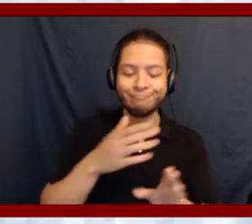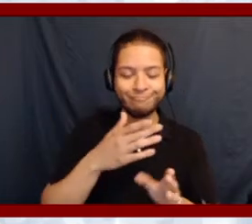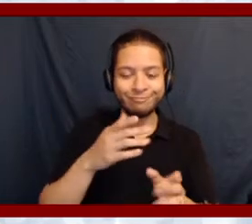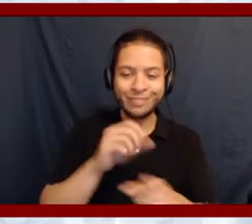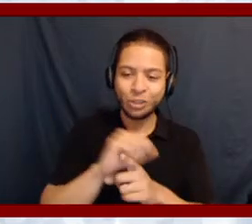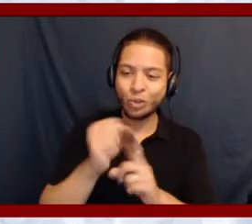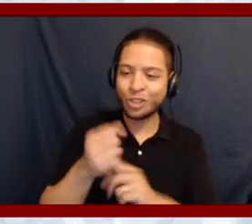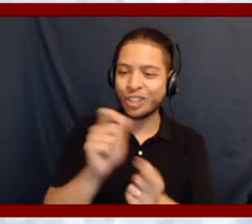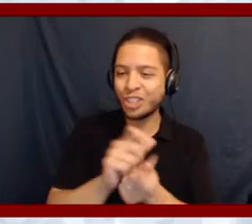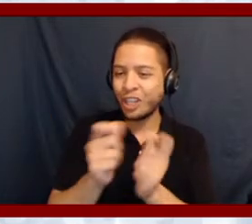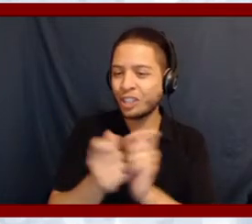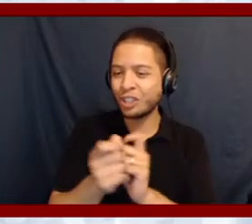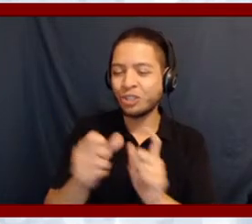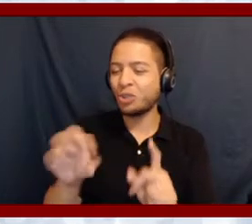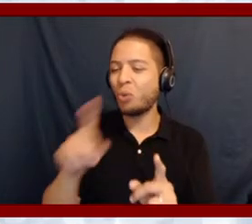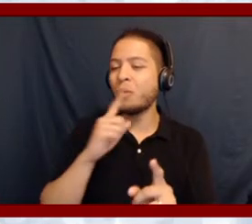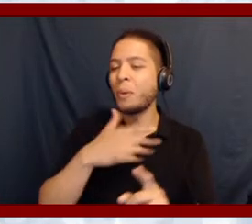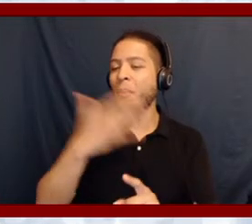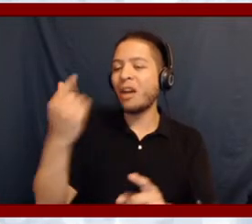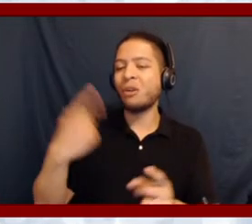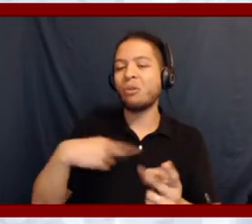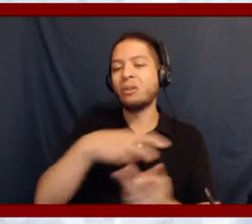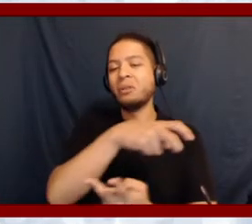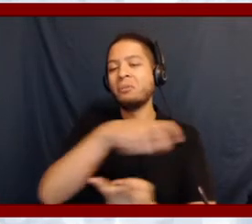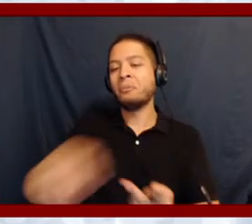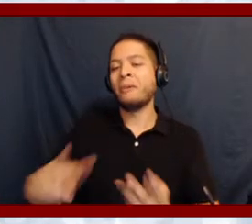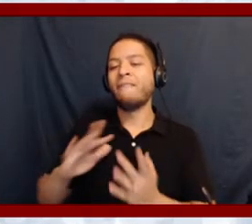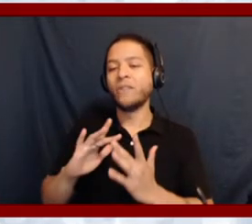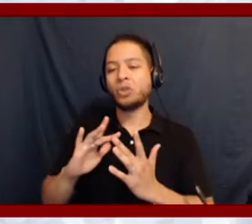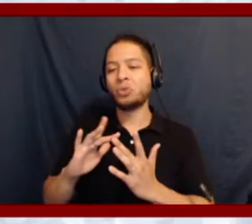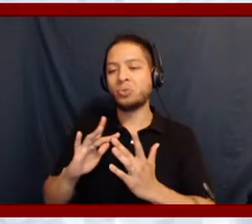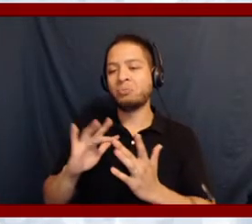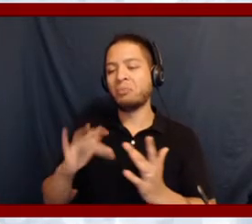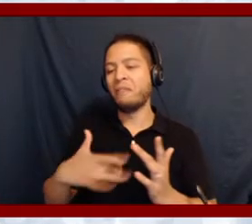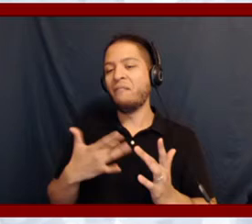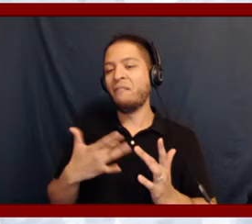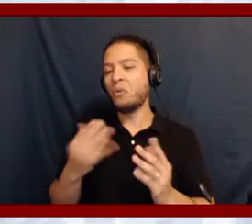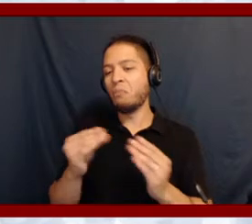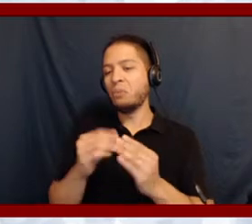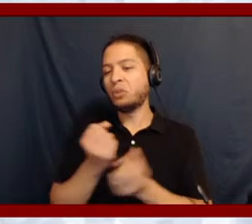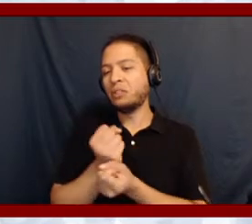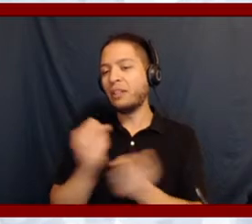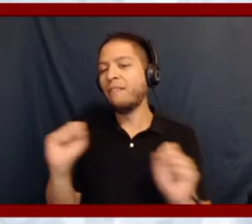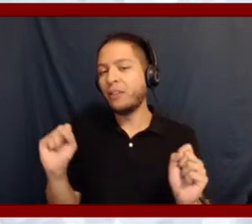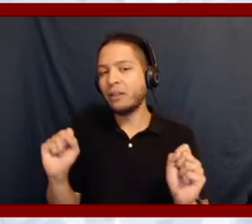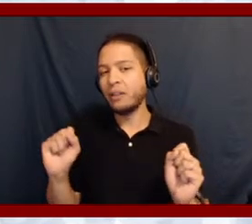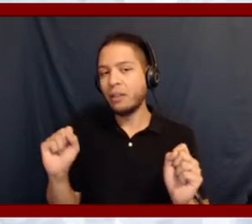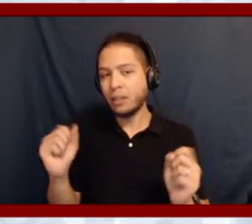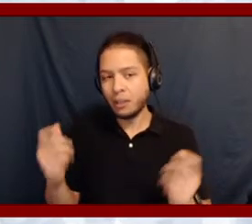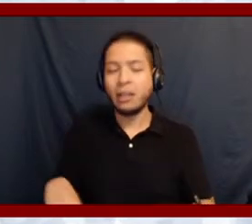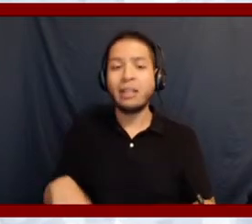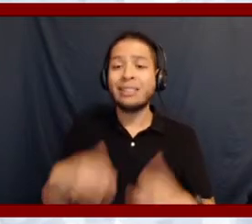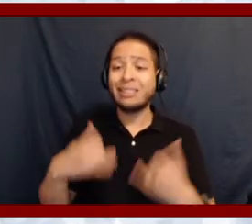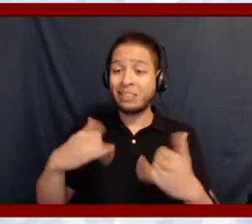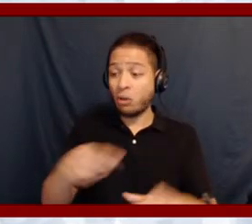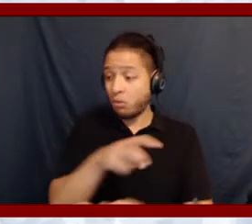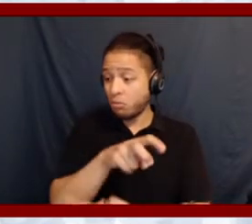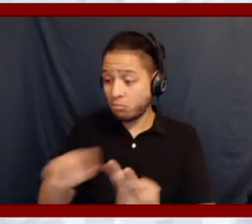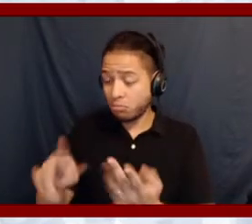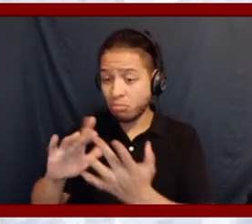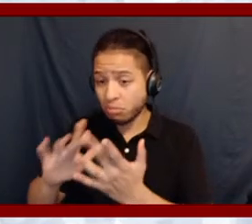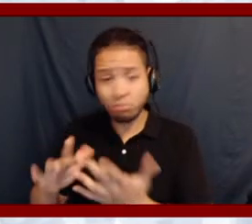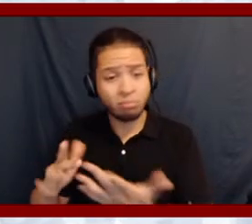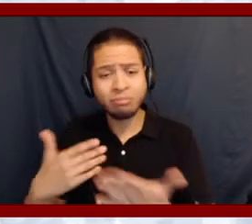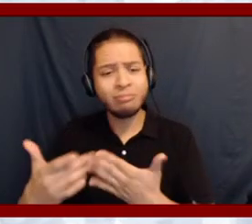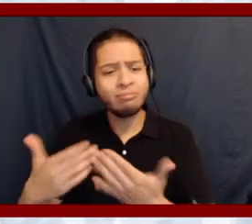We moved it virtual to make sure it was safe for everyone. But I do look forward to connecting in person in the future when it's safer. I also